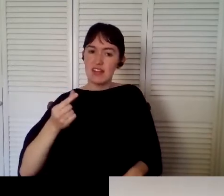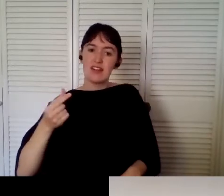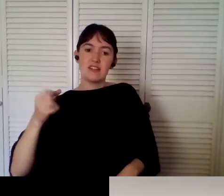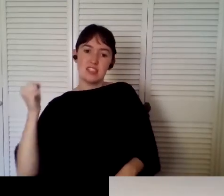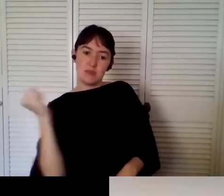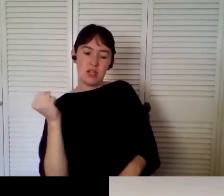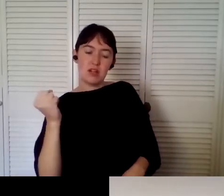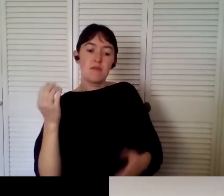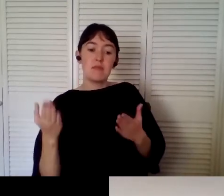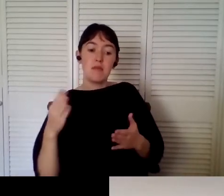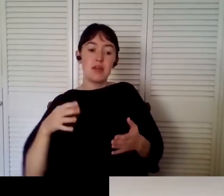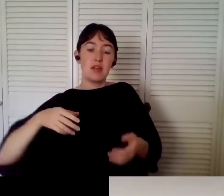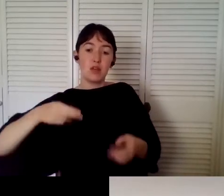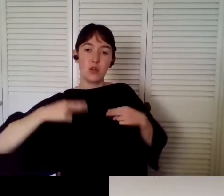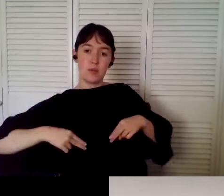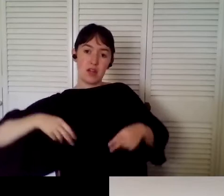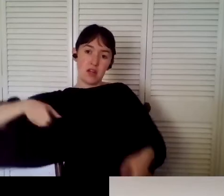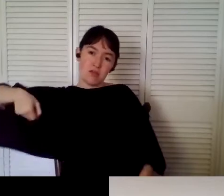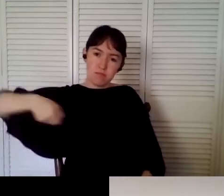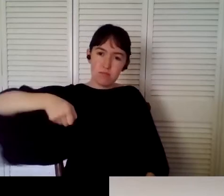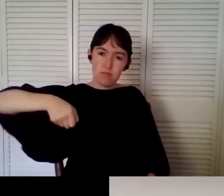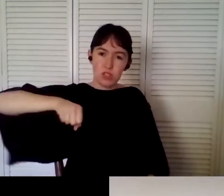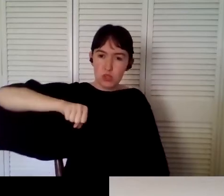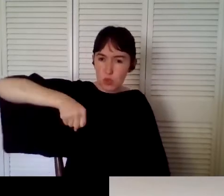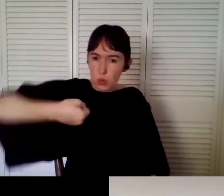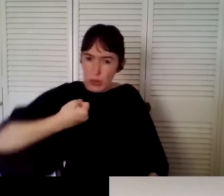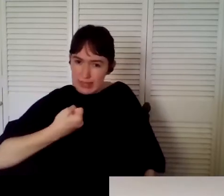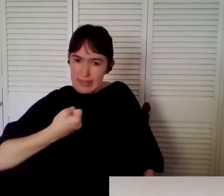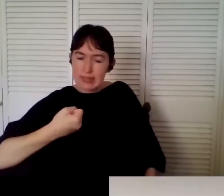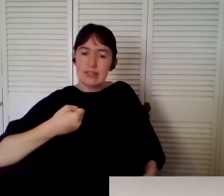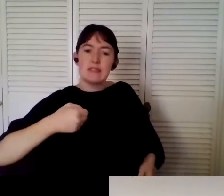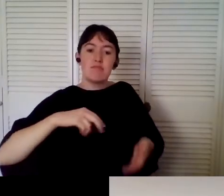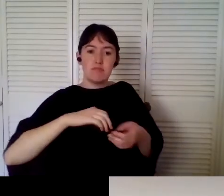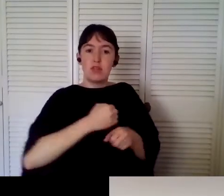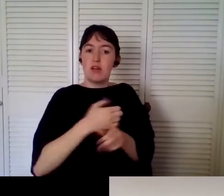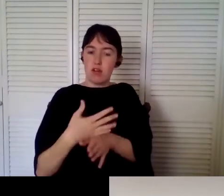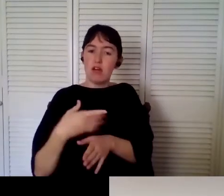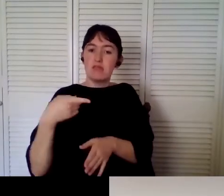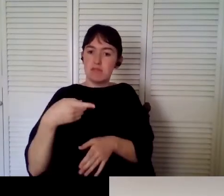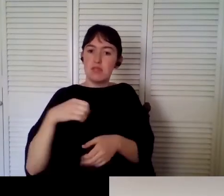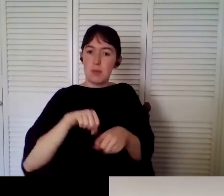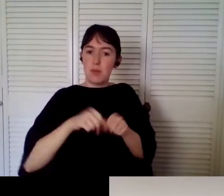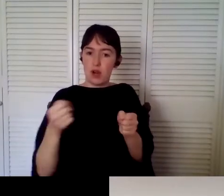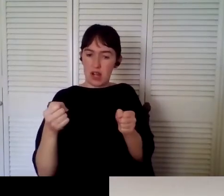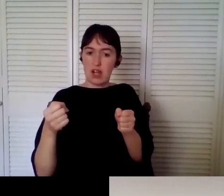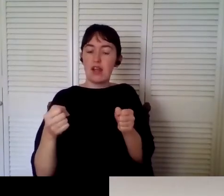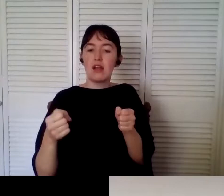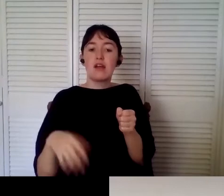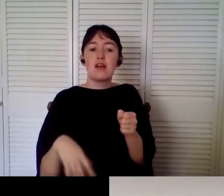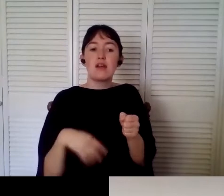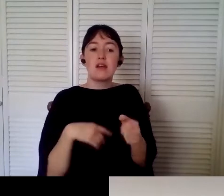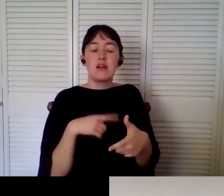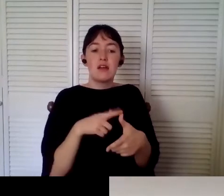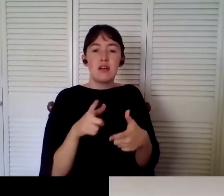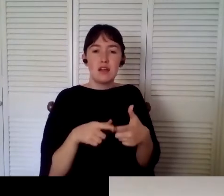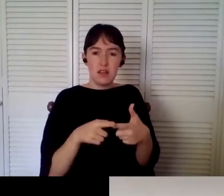twisted to cause carnage, it put stress on the tips and broke them. Uh-huh. Her second hypothesis were